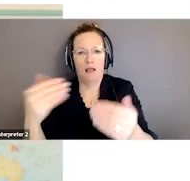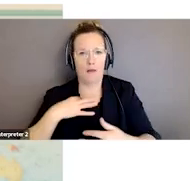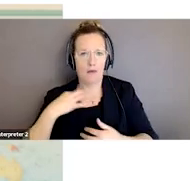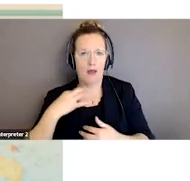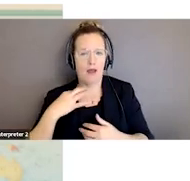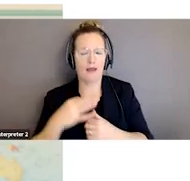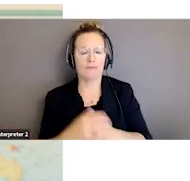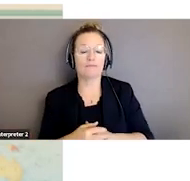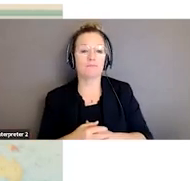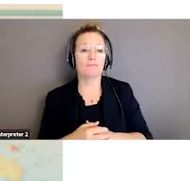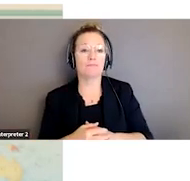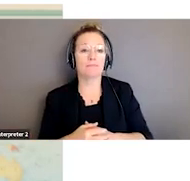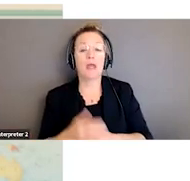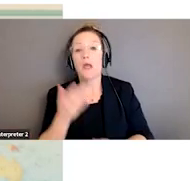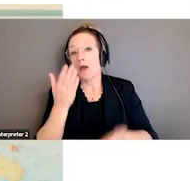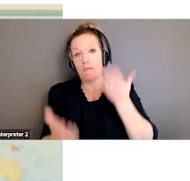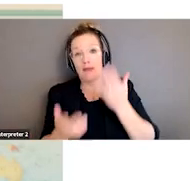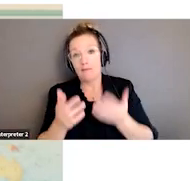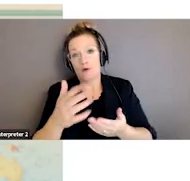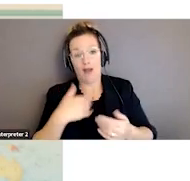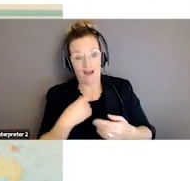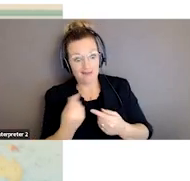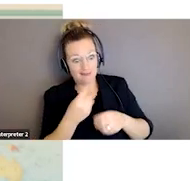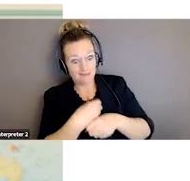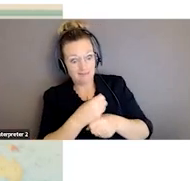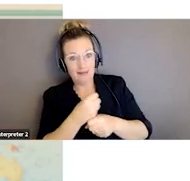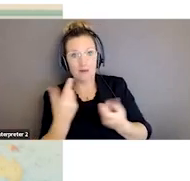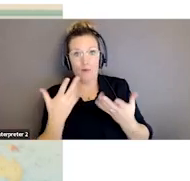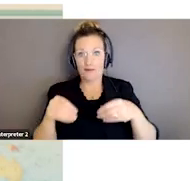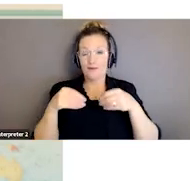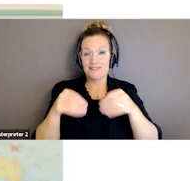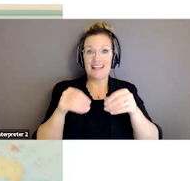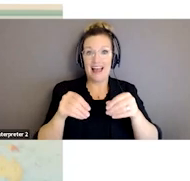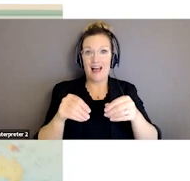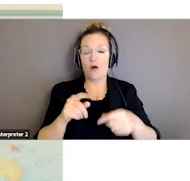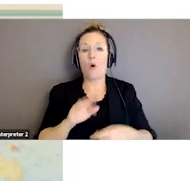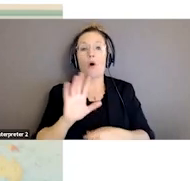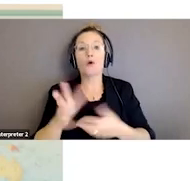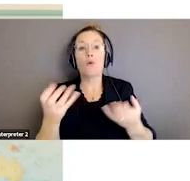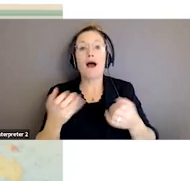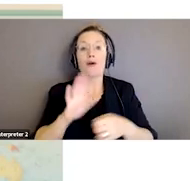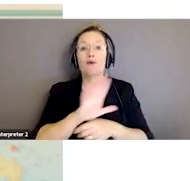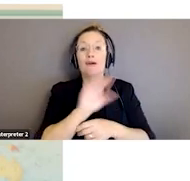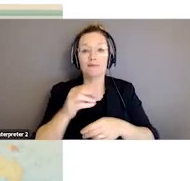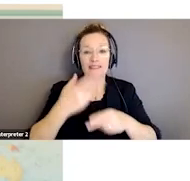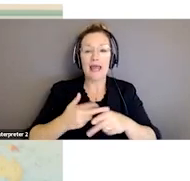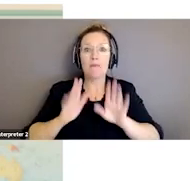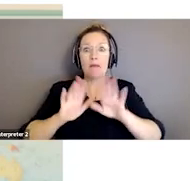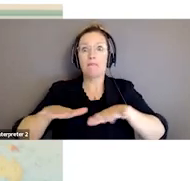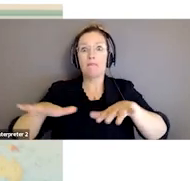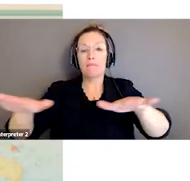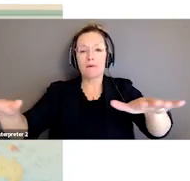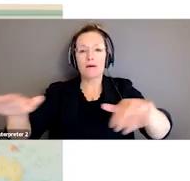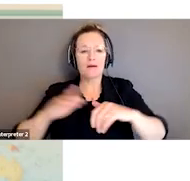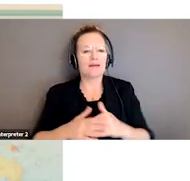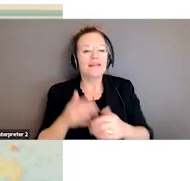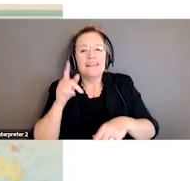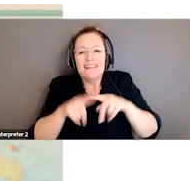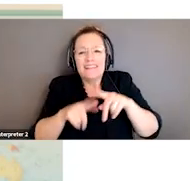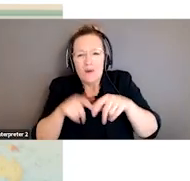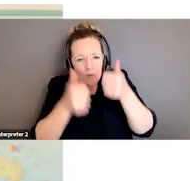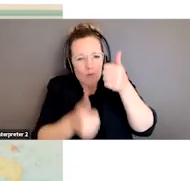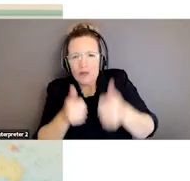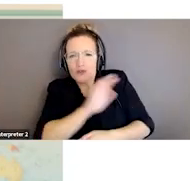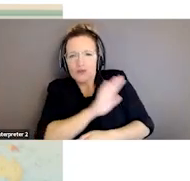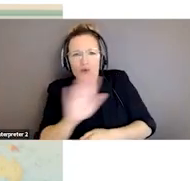trying to market a product, or maybe you are trying to build value for the company. You may have a different filing strategy based on all of